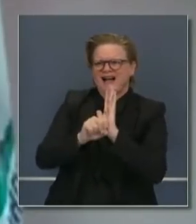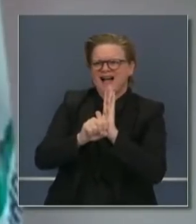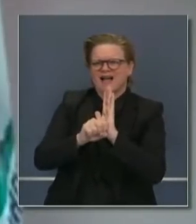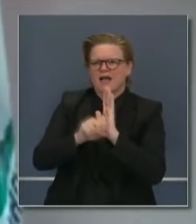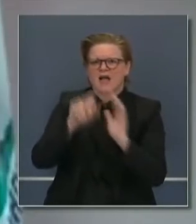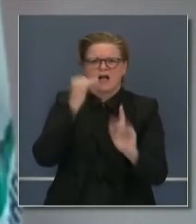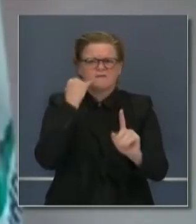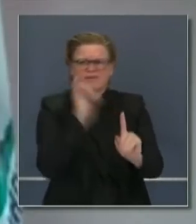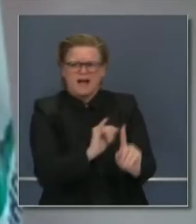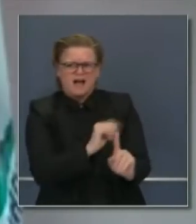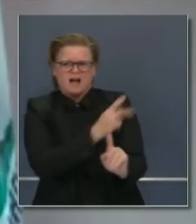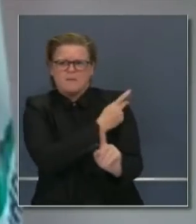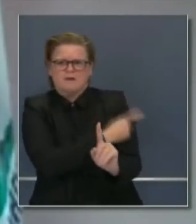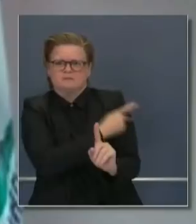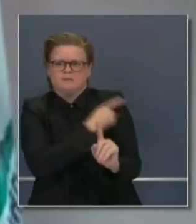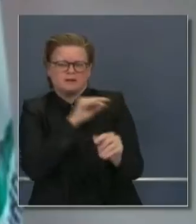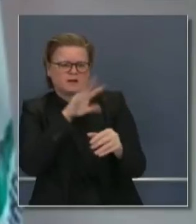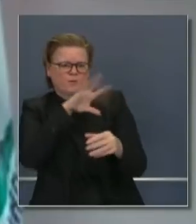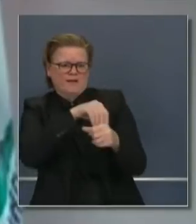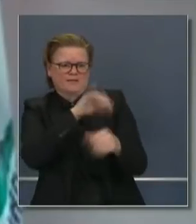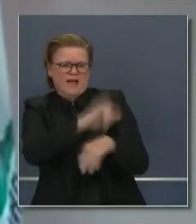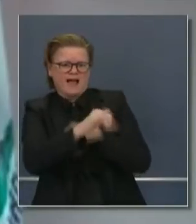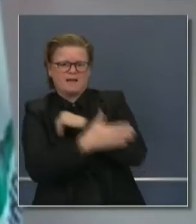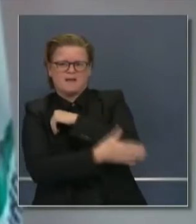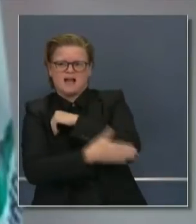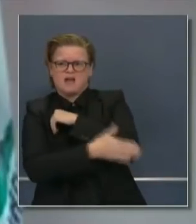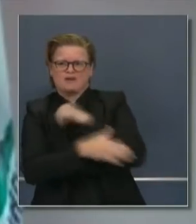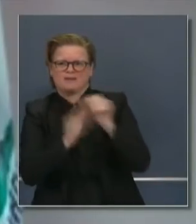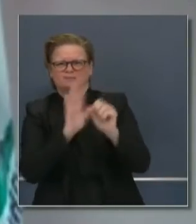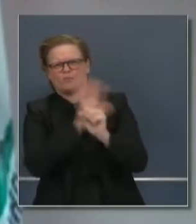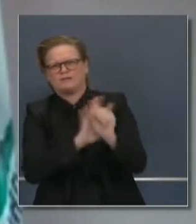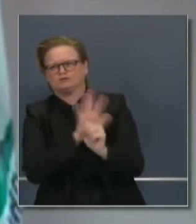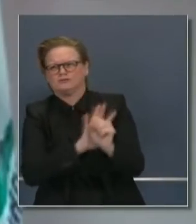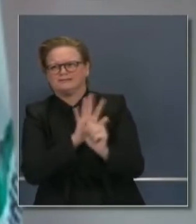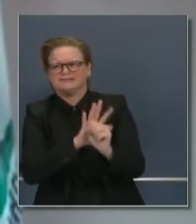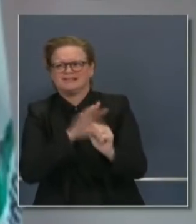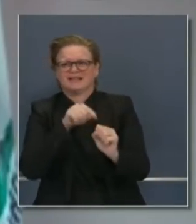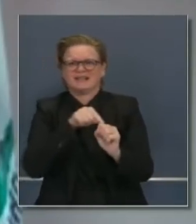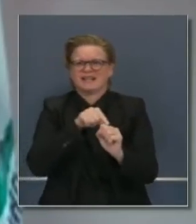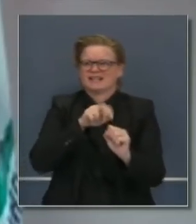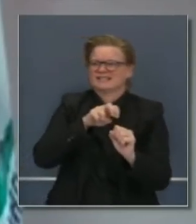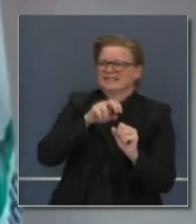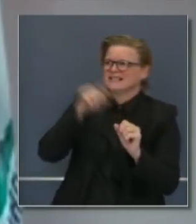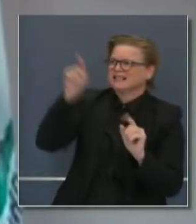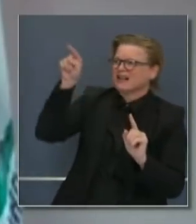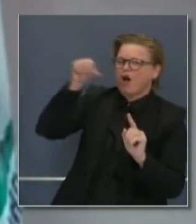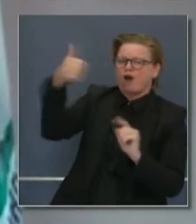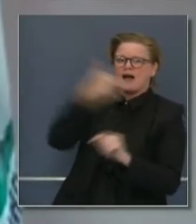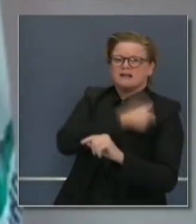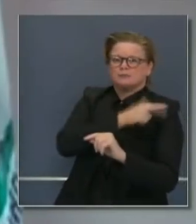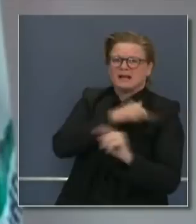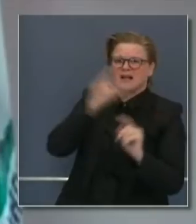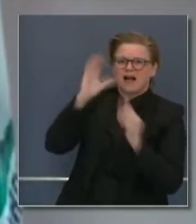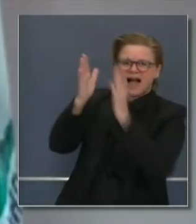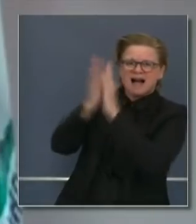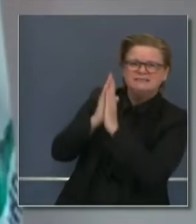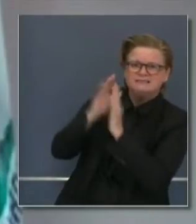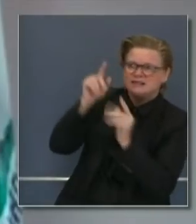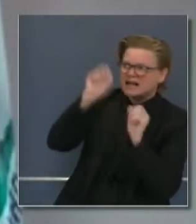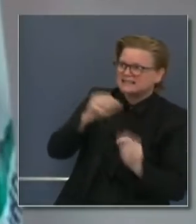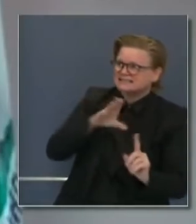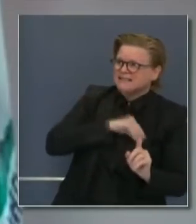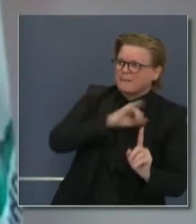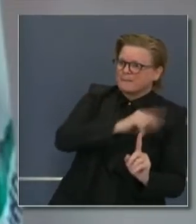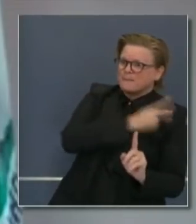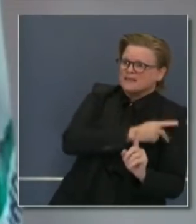be asked of another hospital to accept that patient. And as we've done before, we will come together. We are